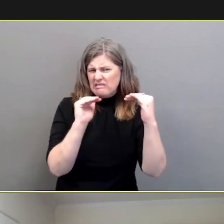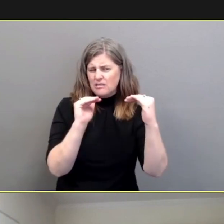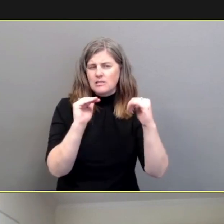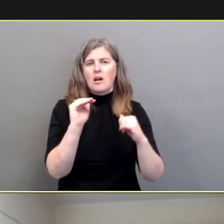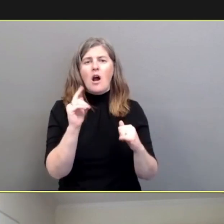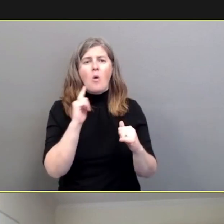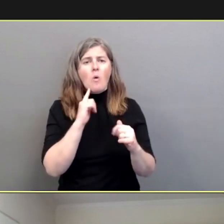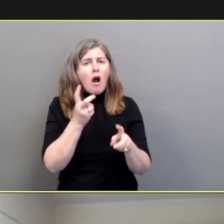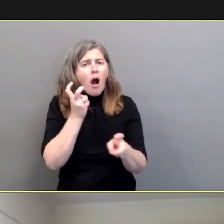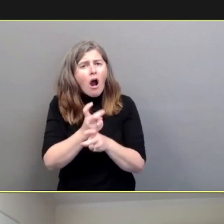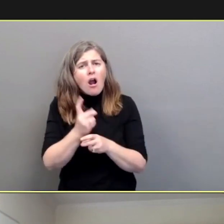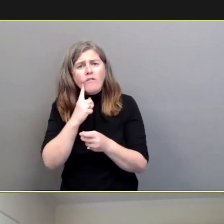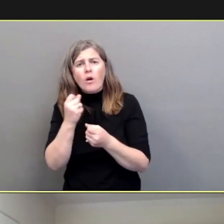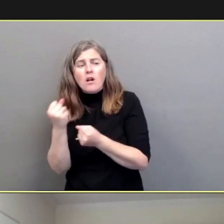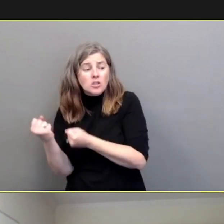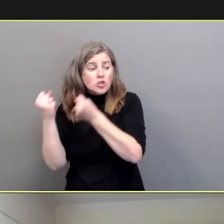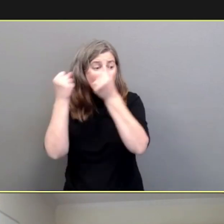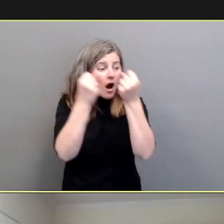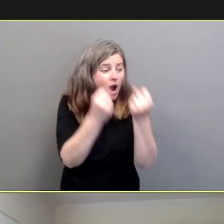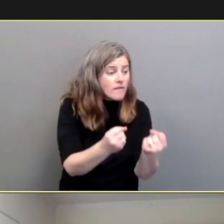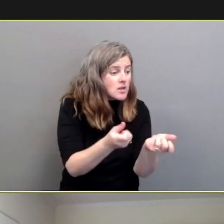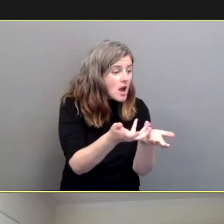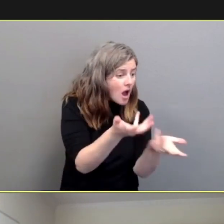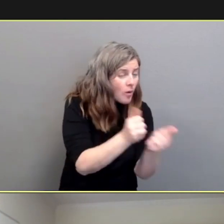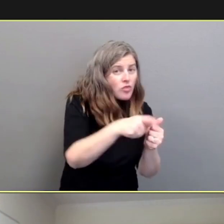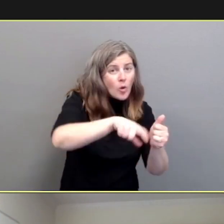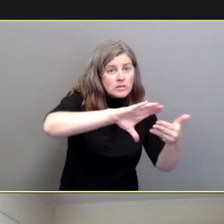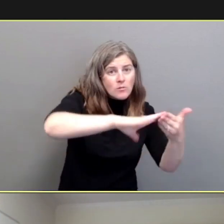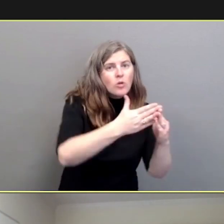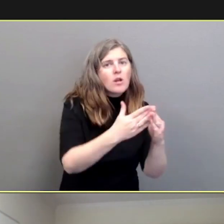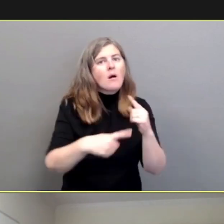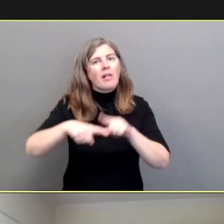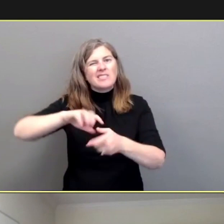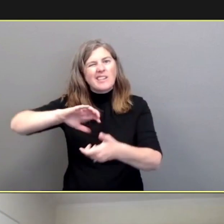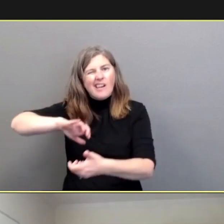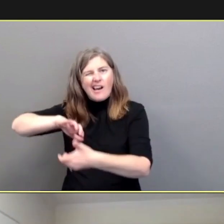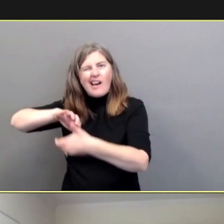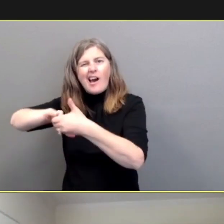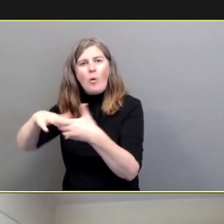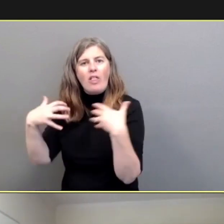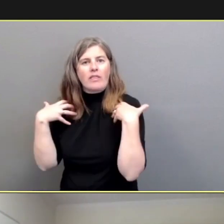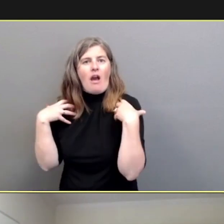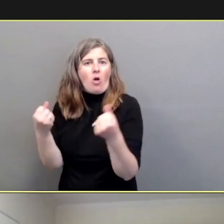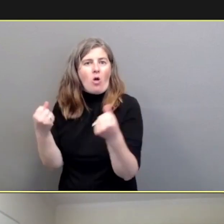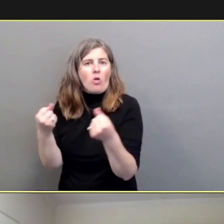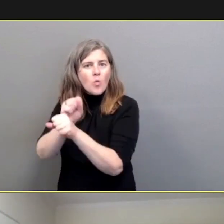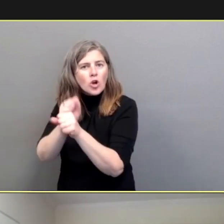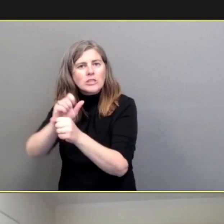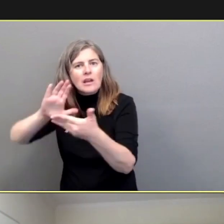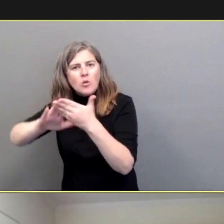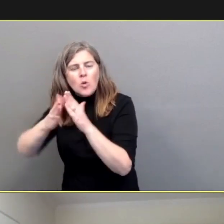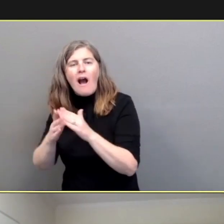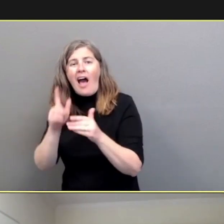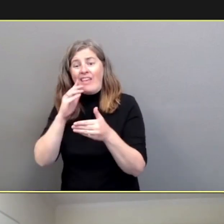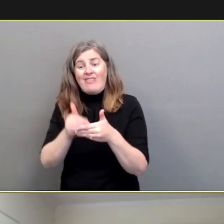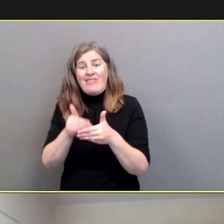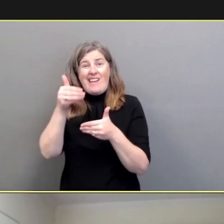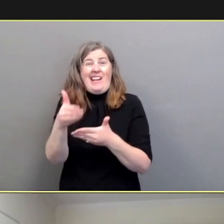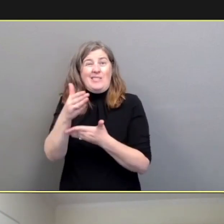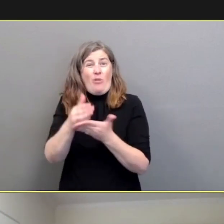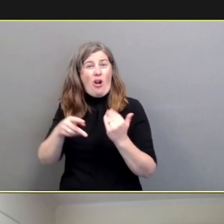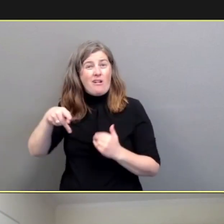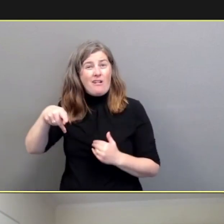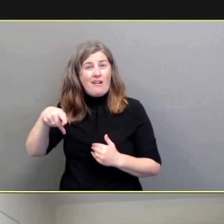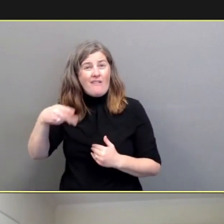mobile teams, but also working with community health workers and communities. And I think this next phase of the vaccination is